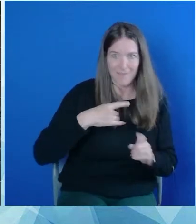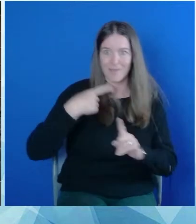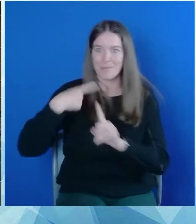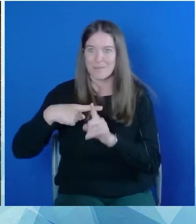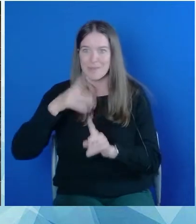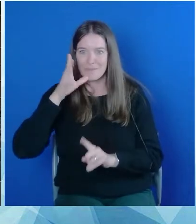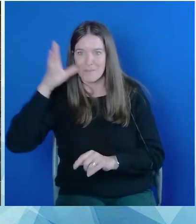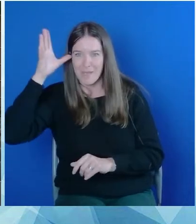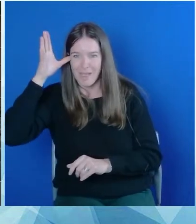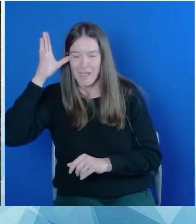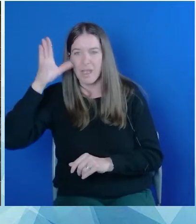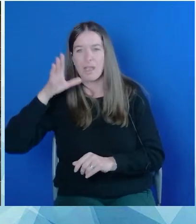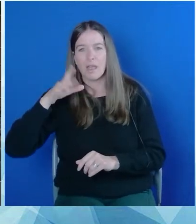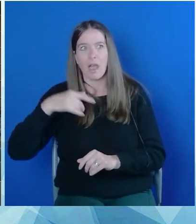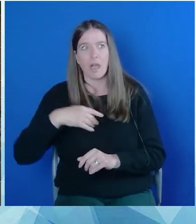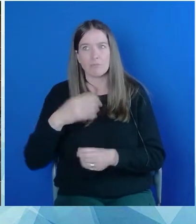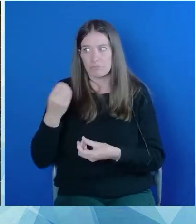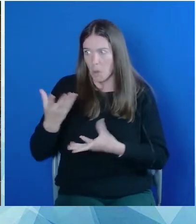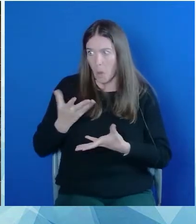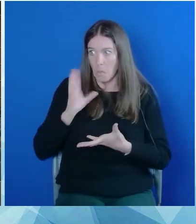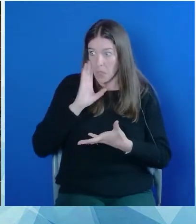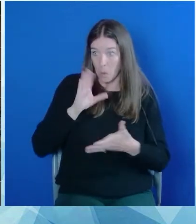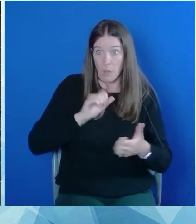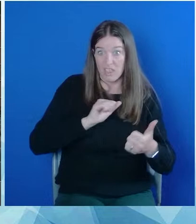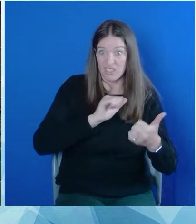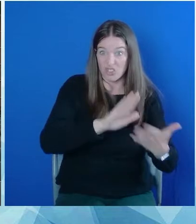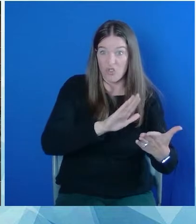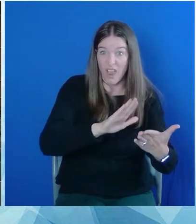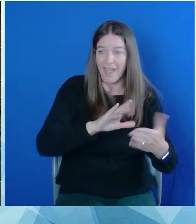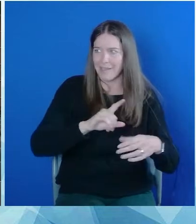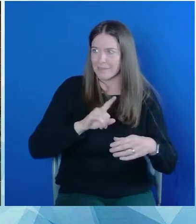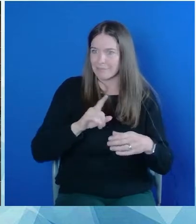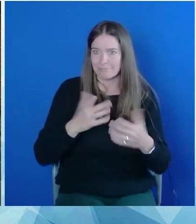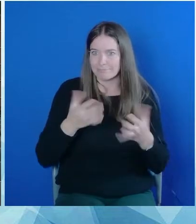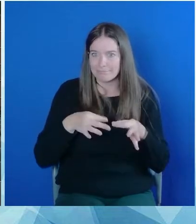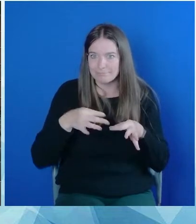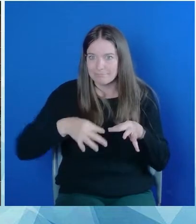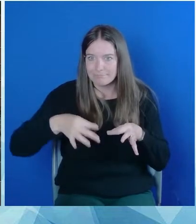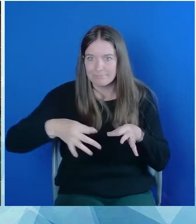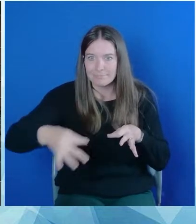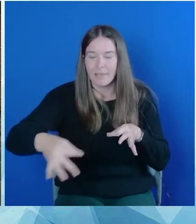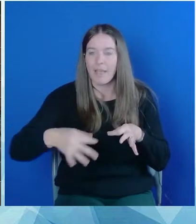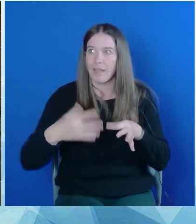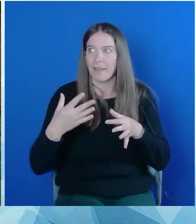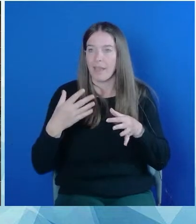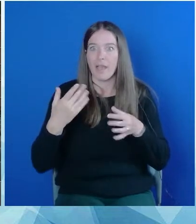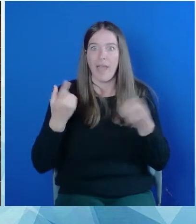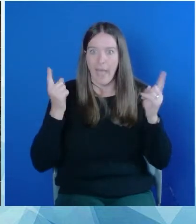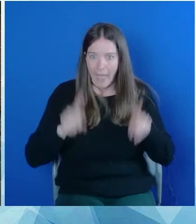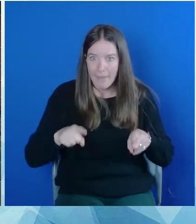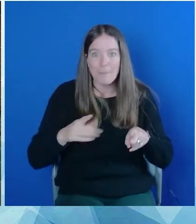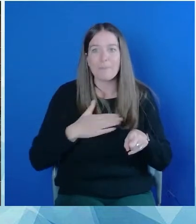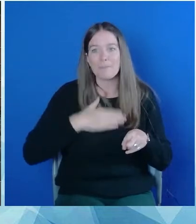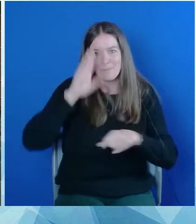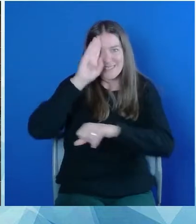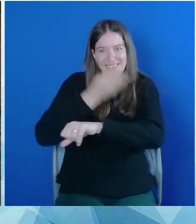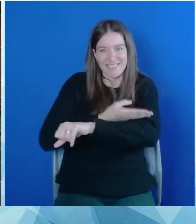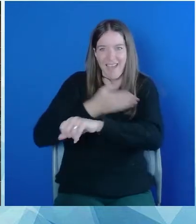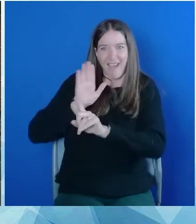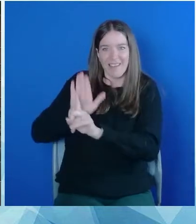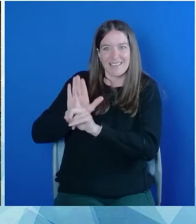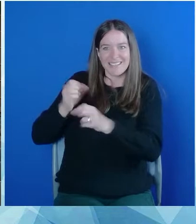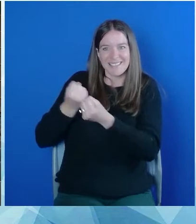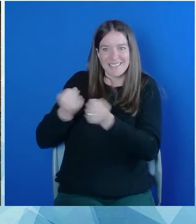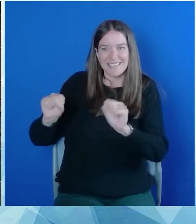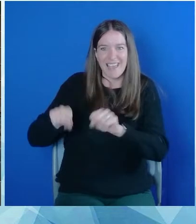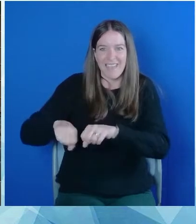would be addressed, but it has not been, and I have seen my son's safety plan repeatedly violated. So I would